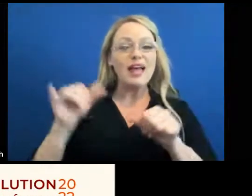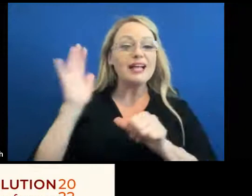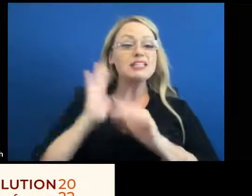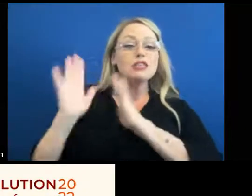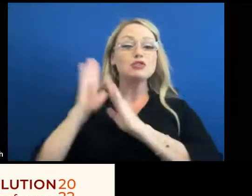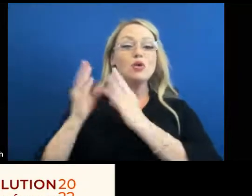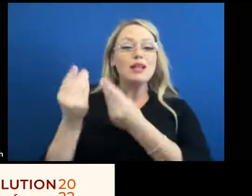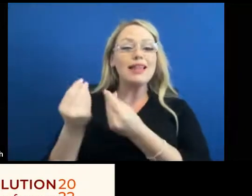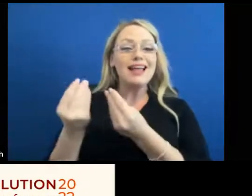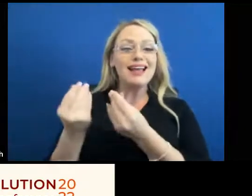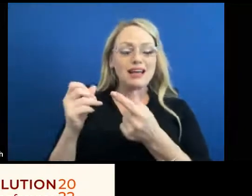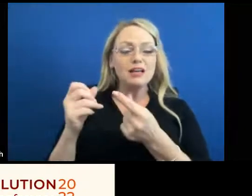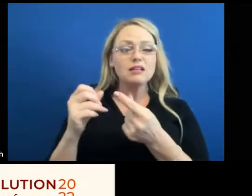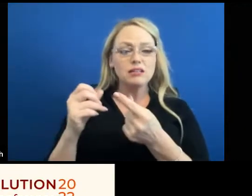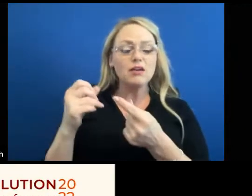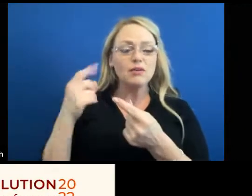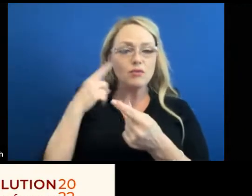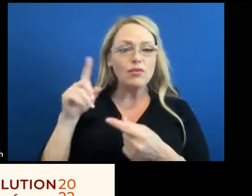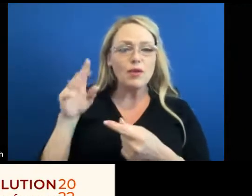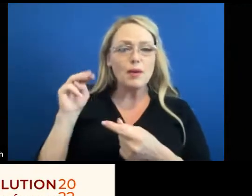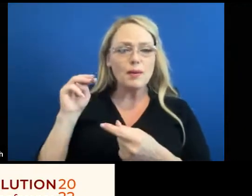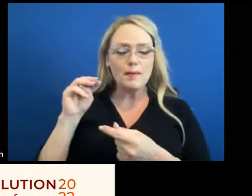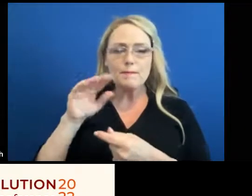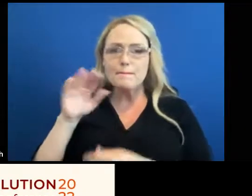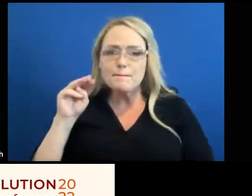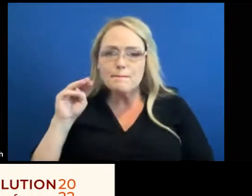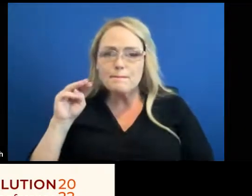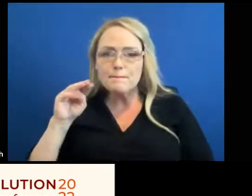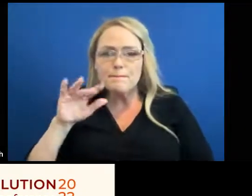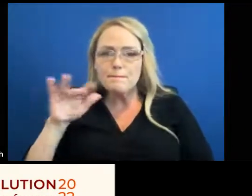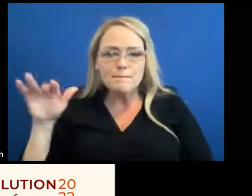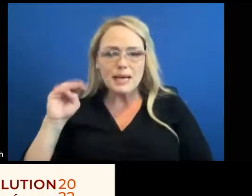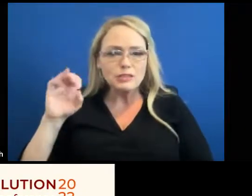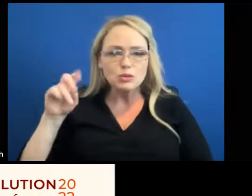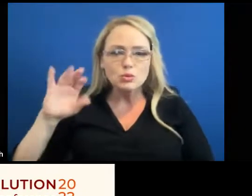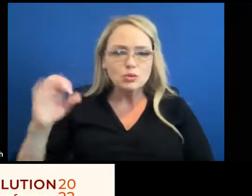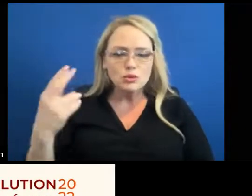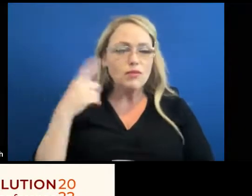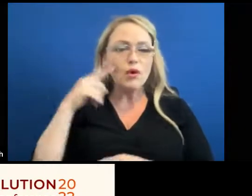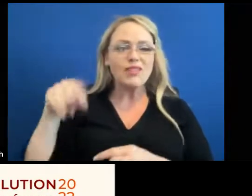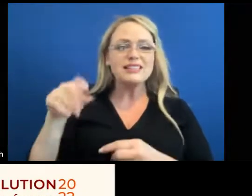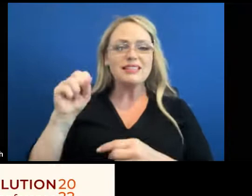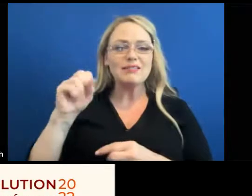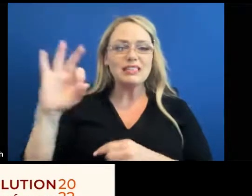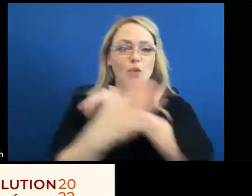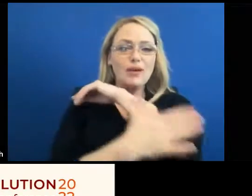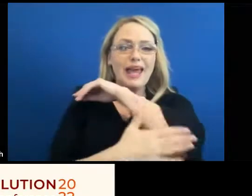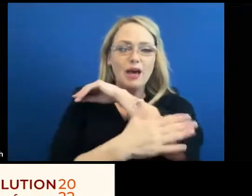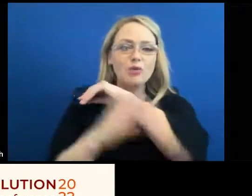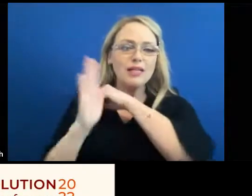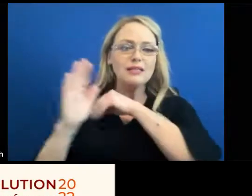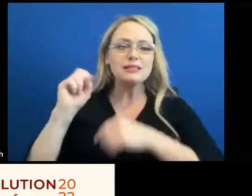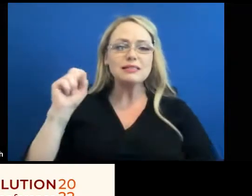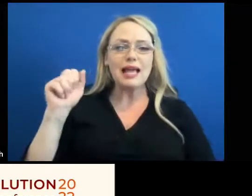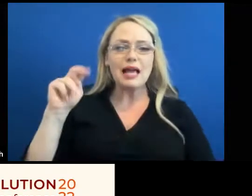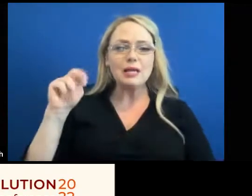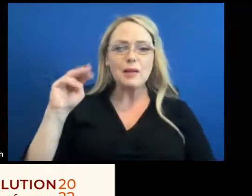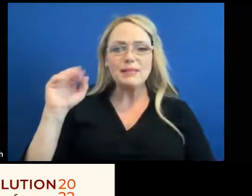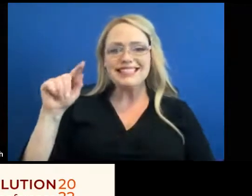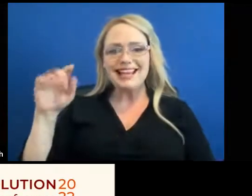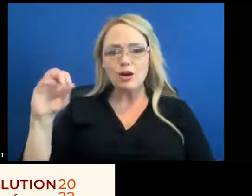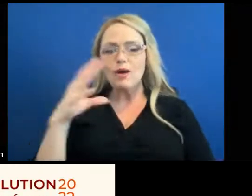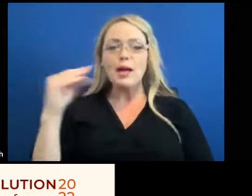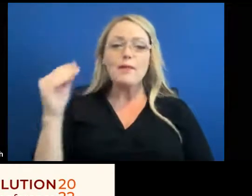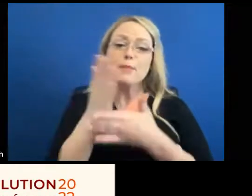The ancestral land of the Ramaytush includes what is colonially known as San Francisco County, San Mateo County, and part of Santa